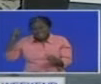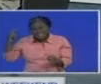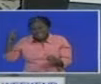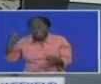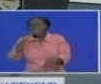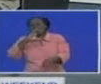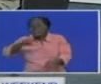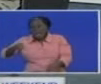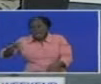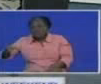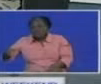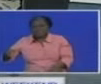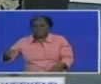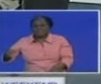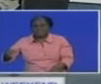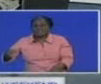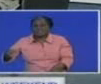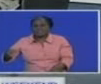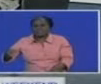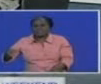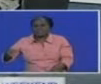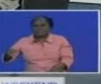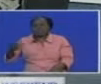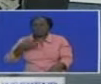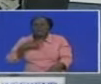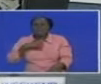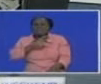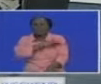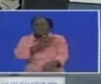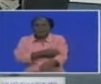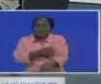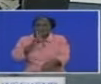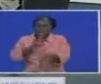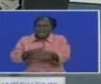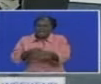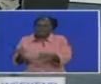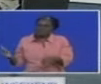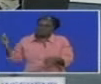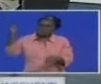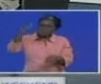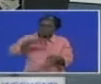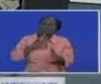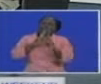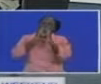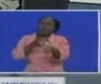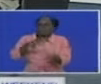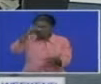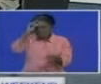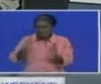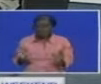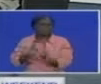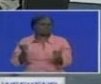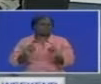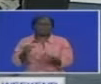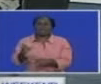require us to carry visas or diplomatic office where when someone comes from abroad, you come and report to a governor. Mm. That's not true. Mm. It's not